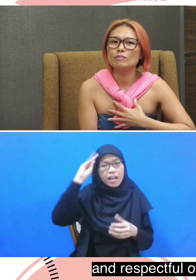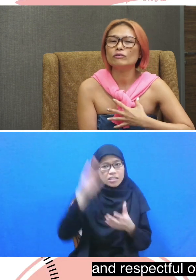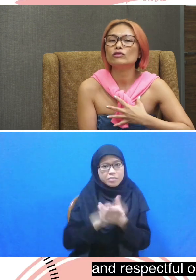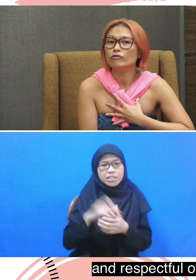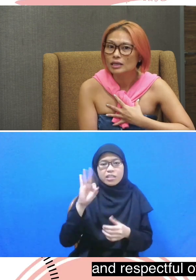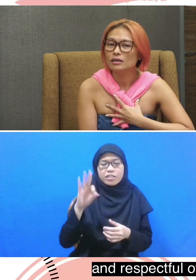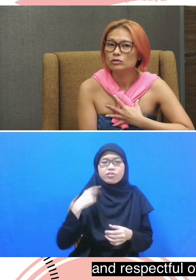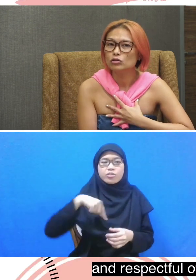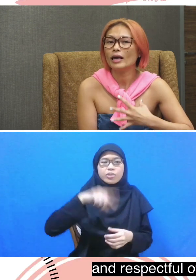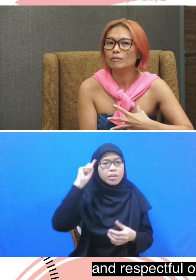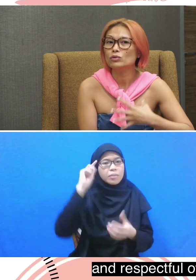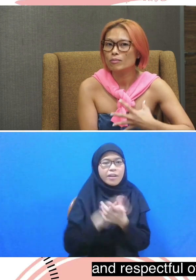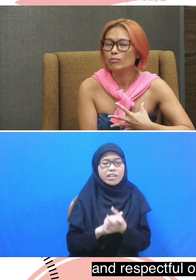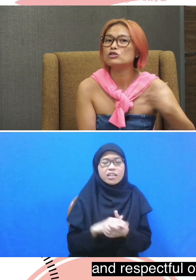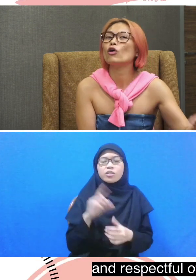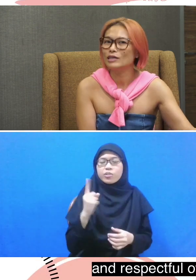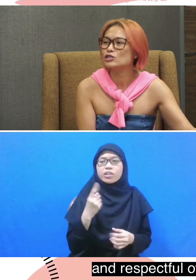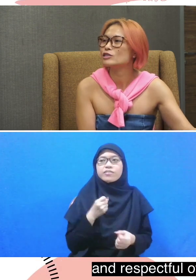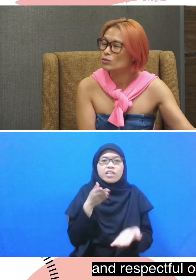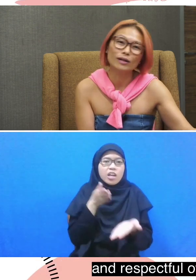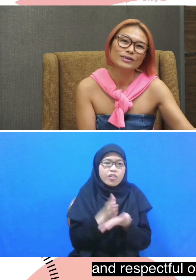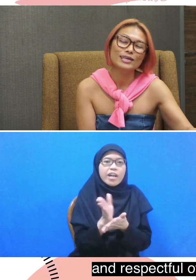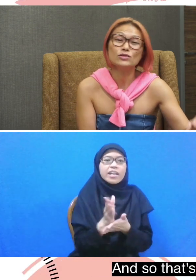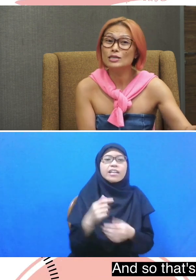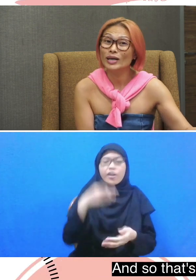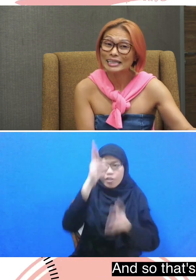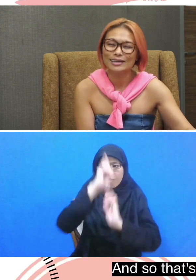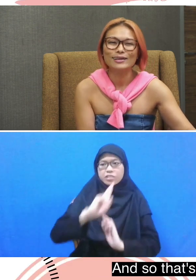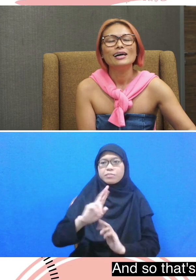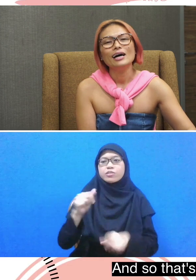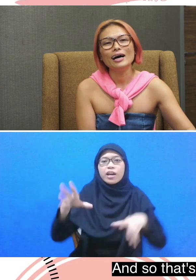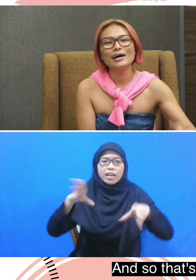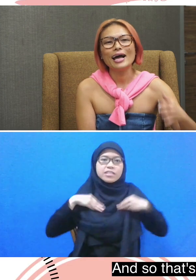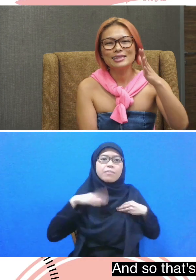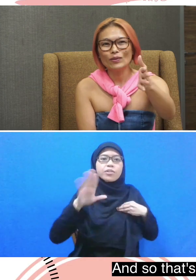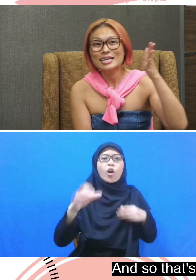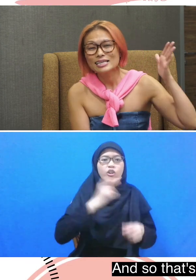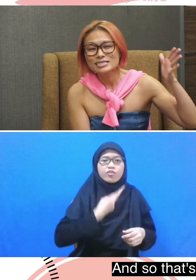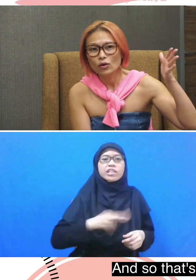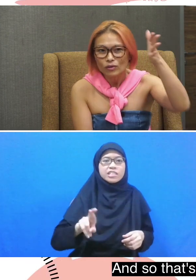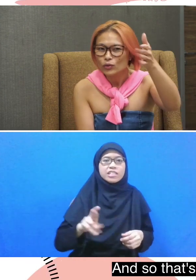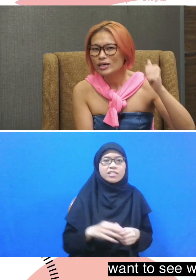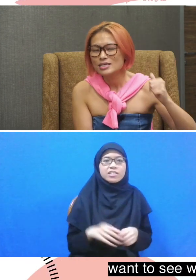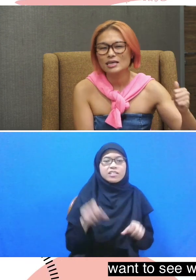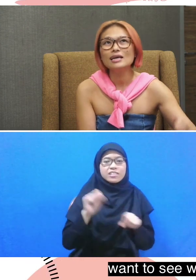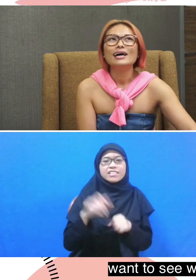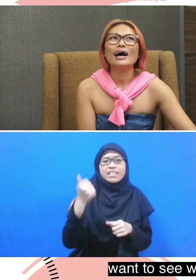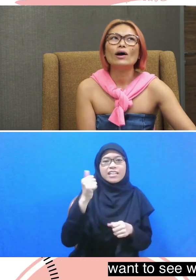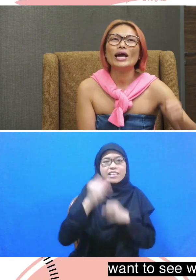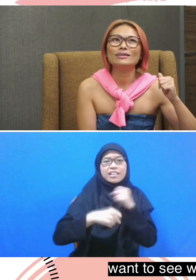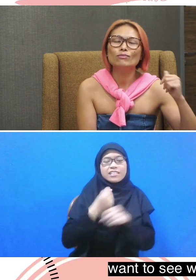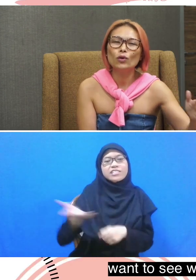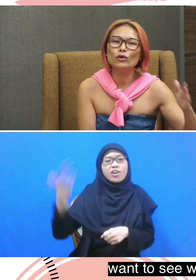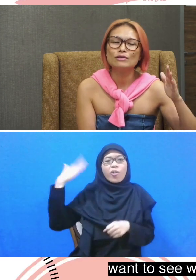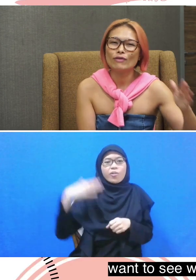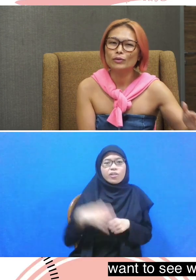and respectful of me to be able to embrace your religion as well. And so that's what I did. And that was 10 years ago, if you wanna see. We